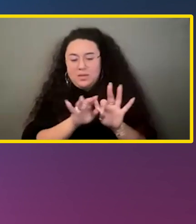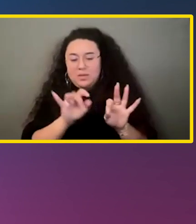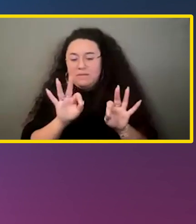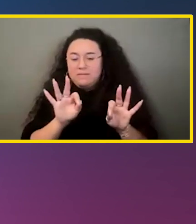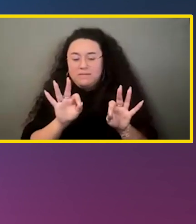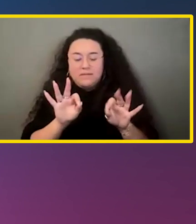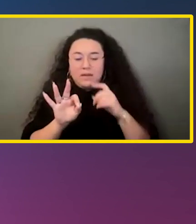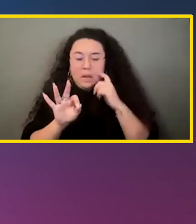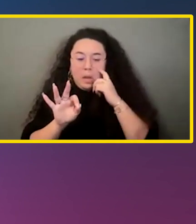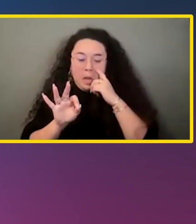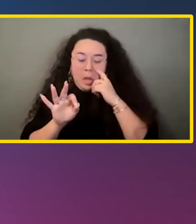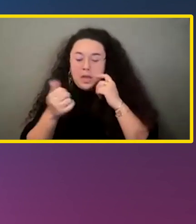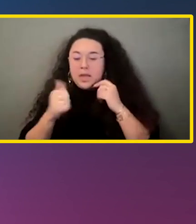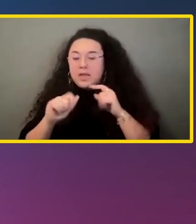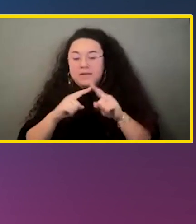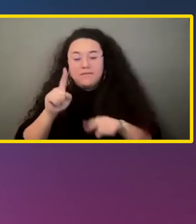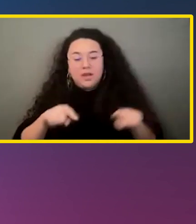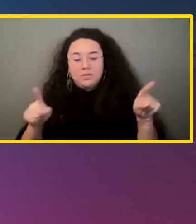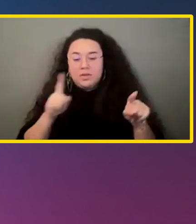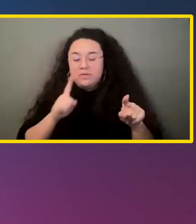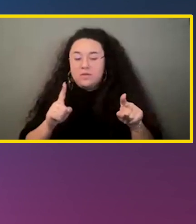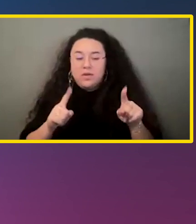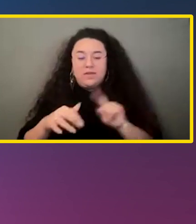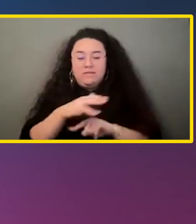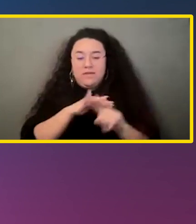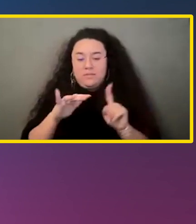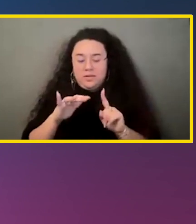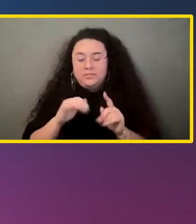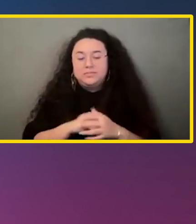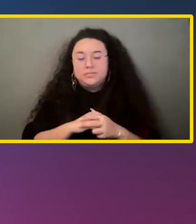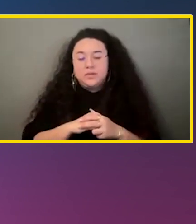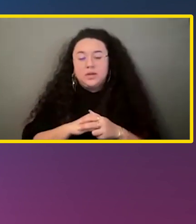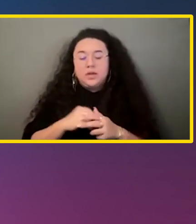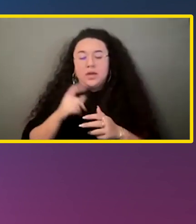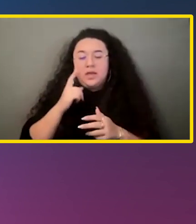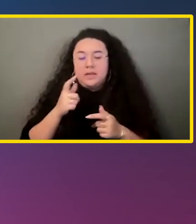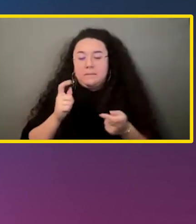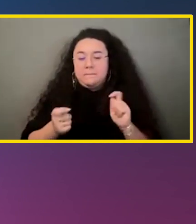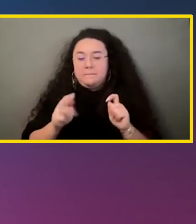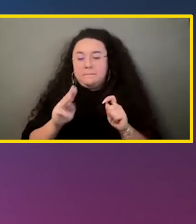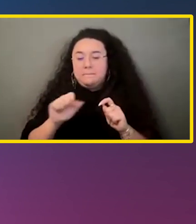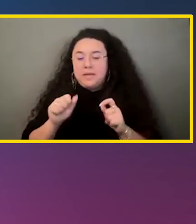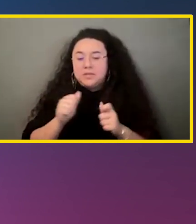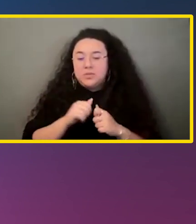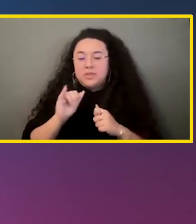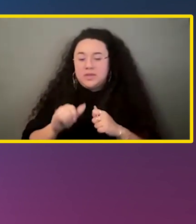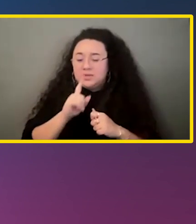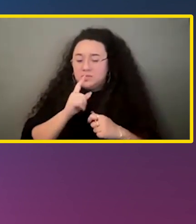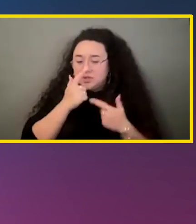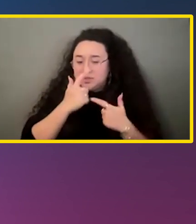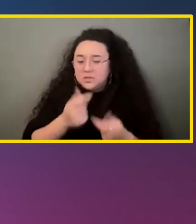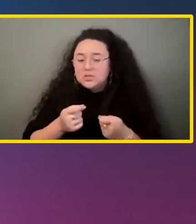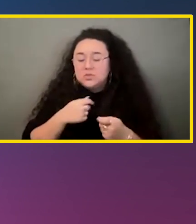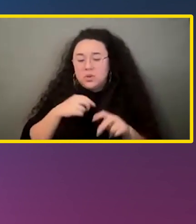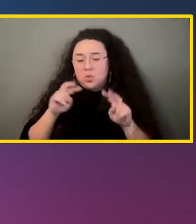any variable is in the environment, to really kind of mess with it. And it's interesting because when you